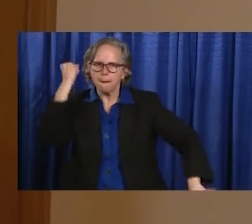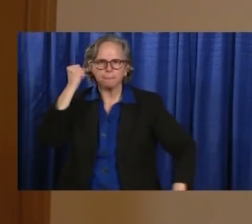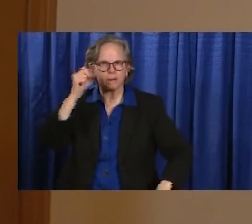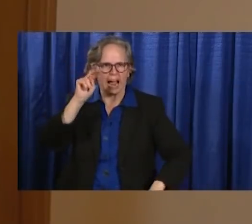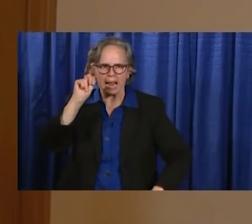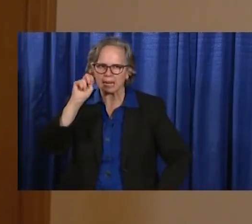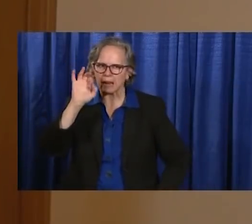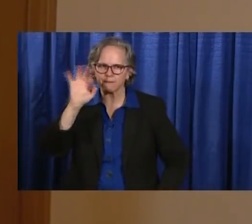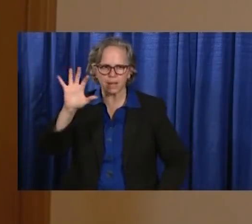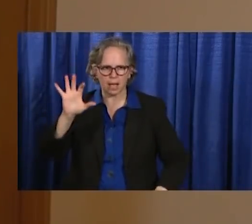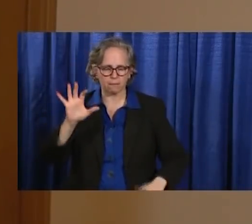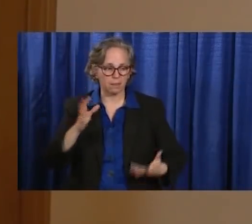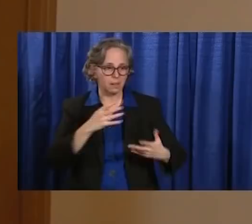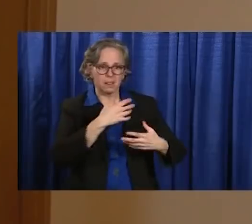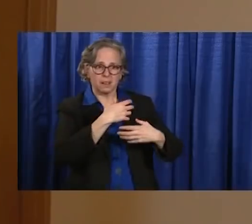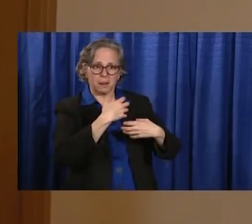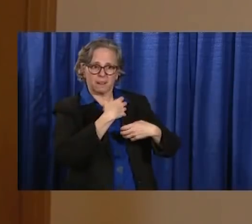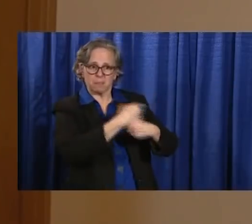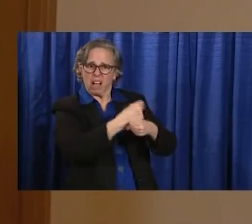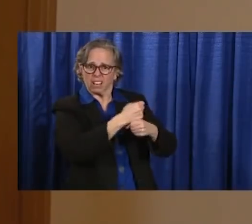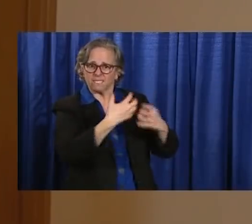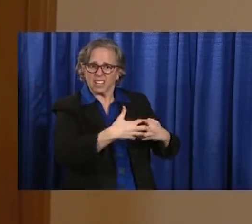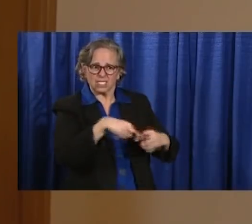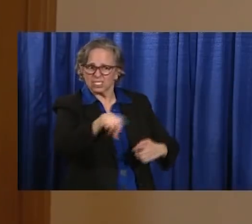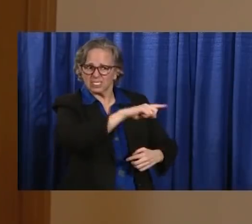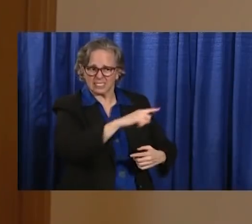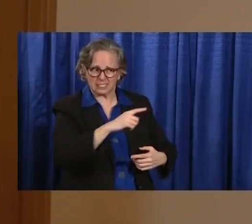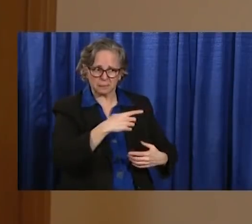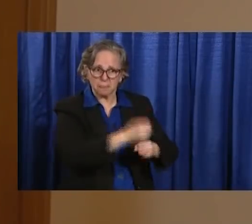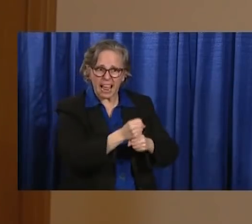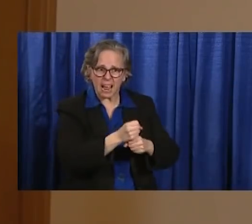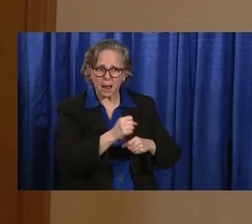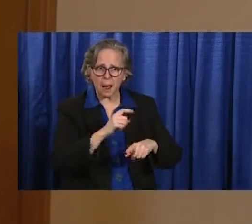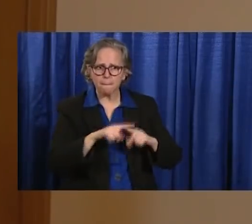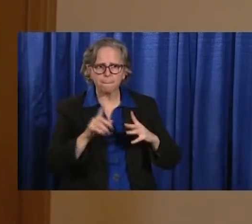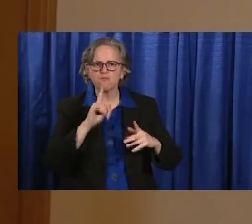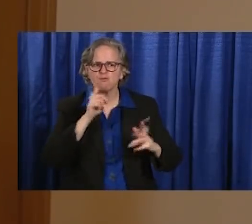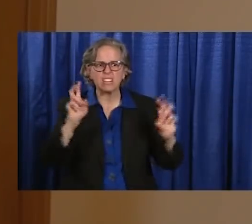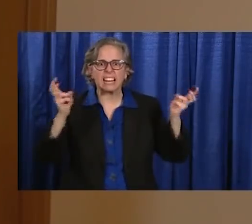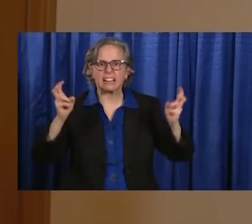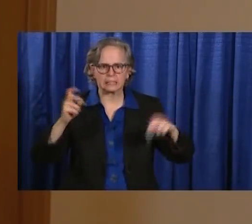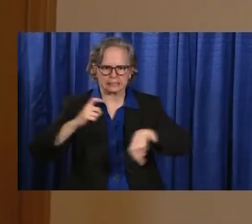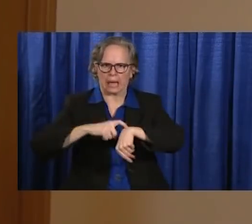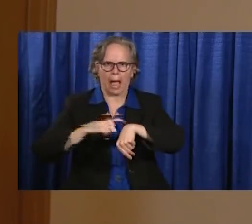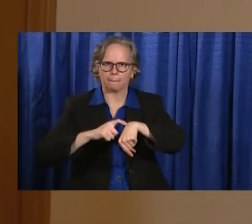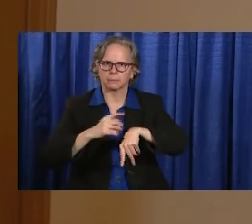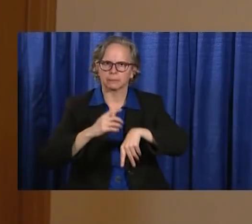in Ohio. But it is a war against time. It will be a while, and this is a